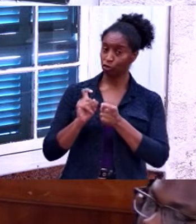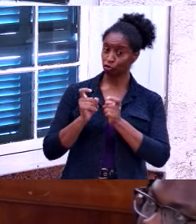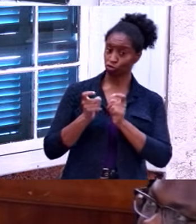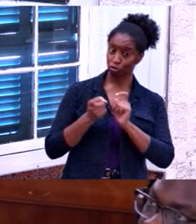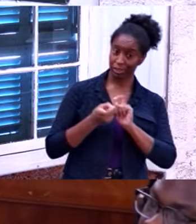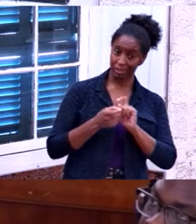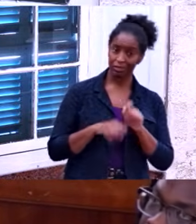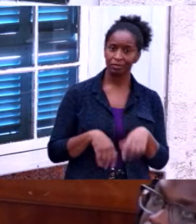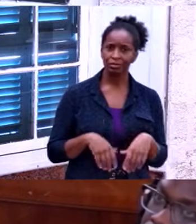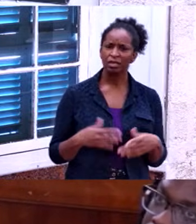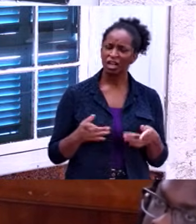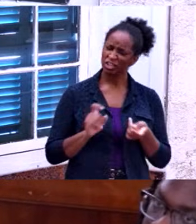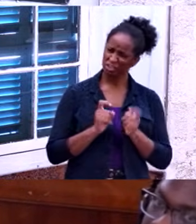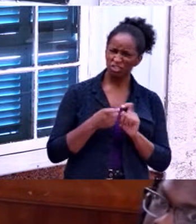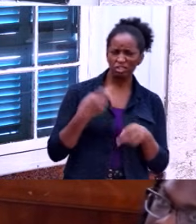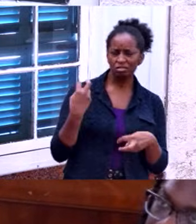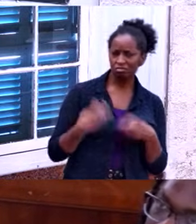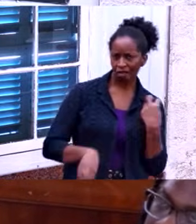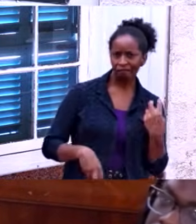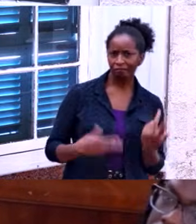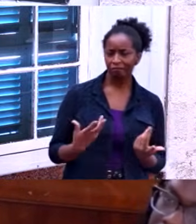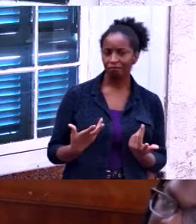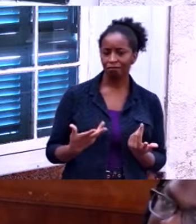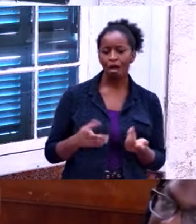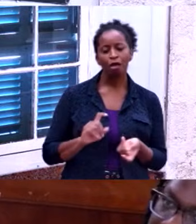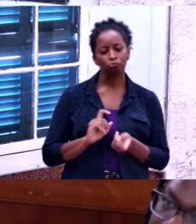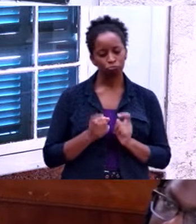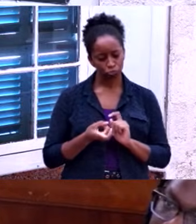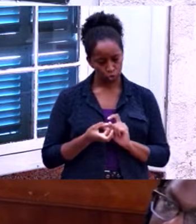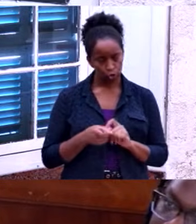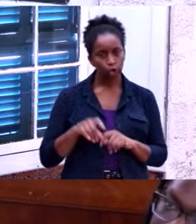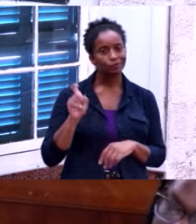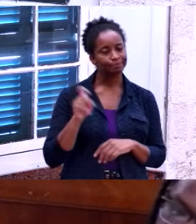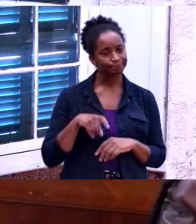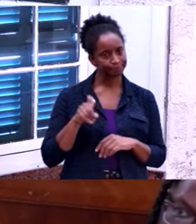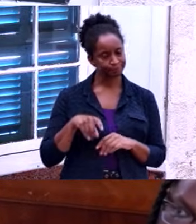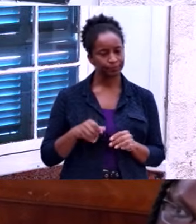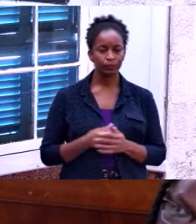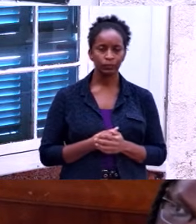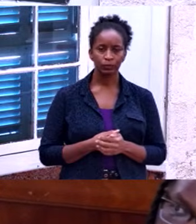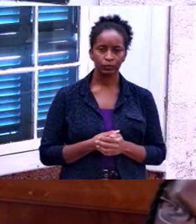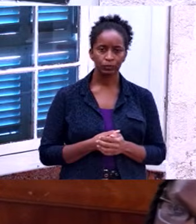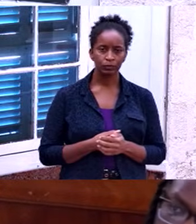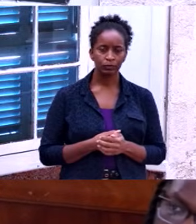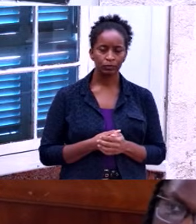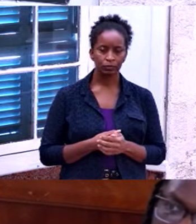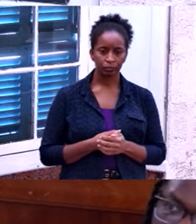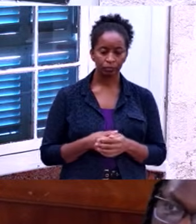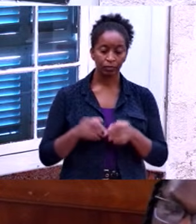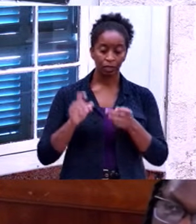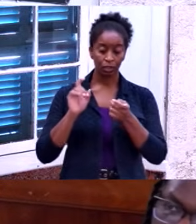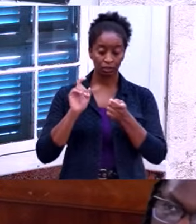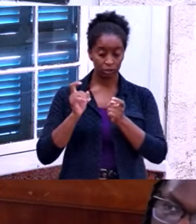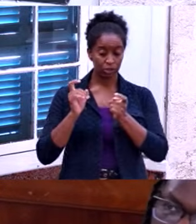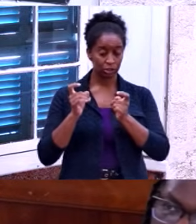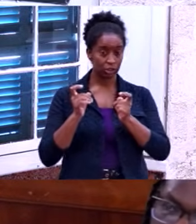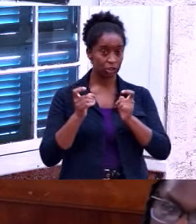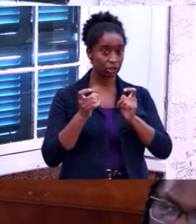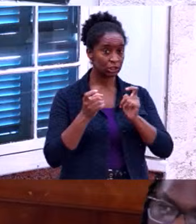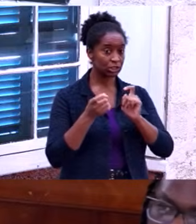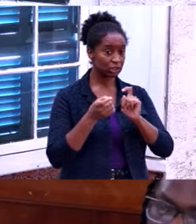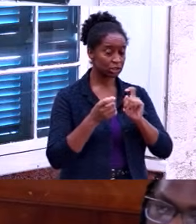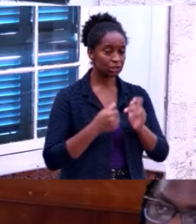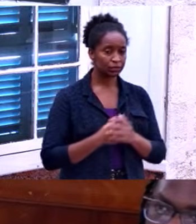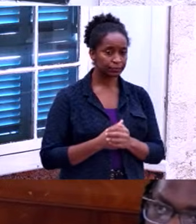adjustments are difficult, but adjustments are also necessary. And in the process of adjusting, you can have people who are